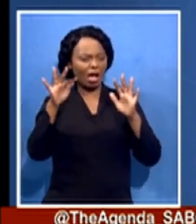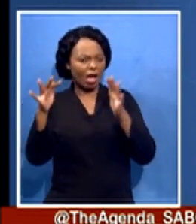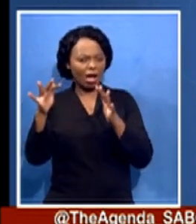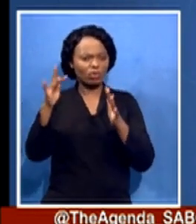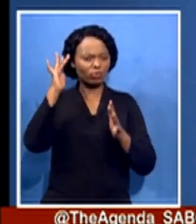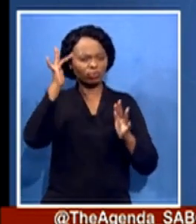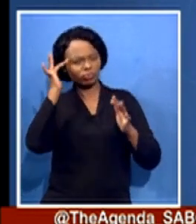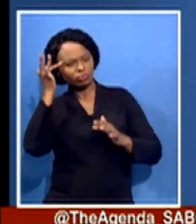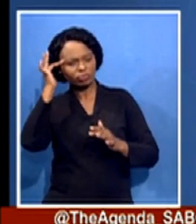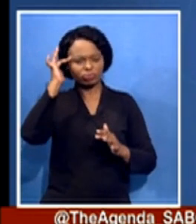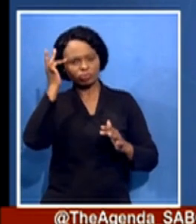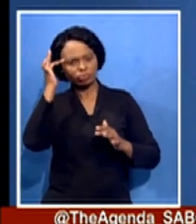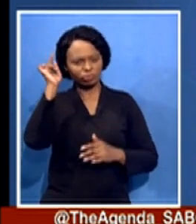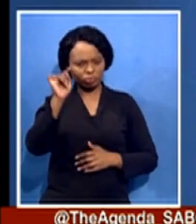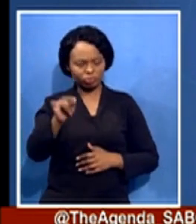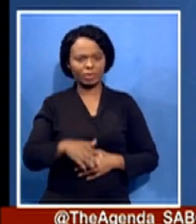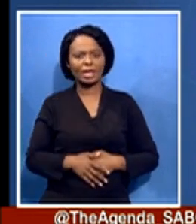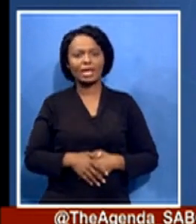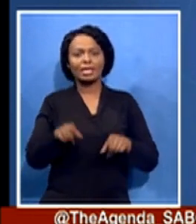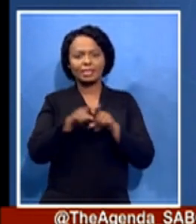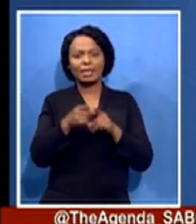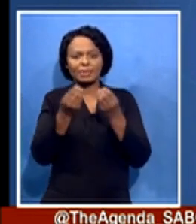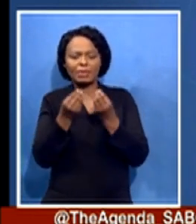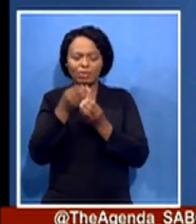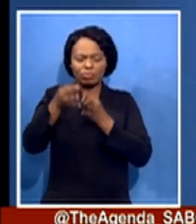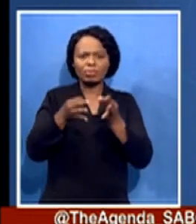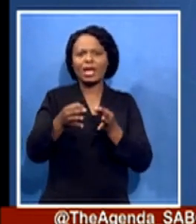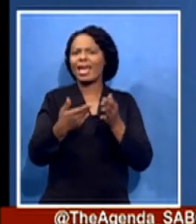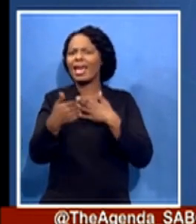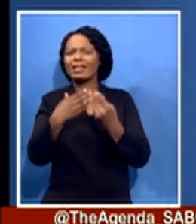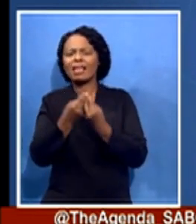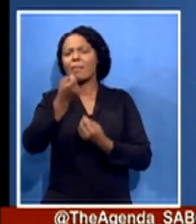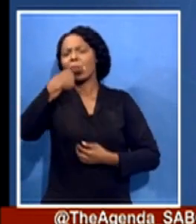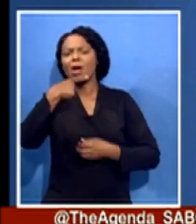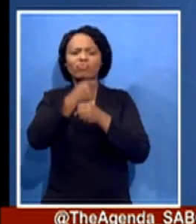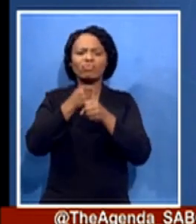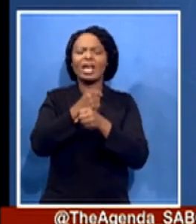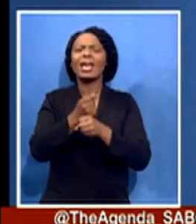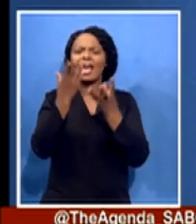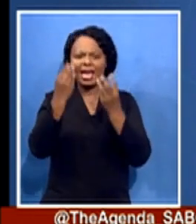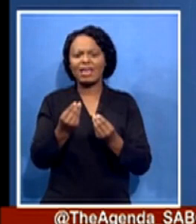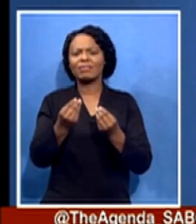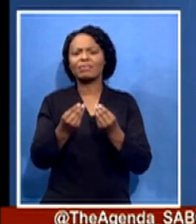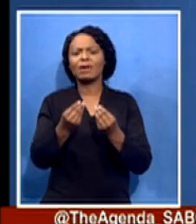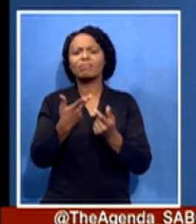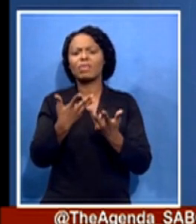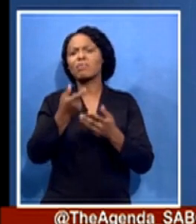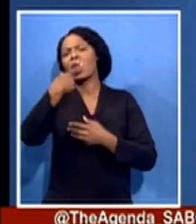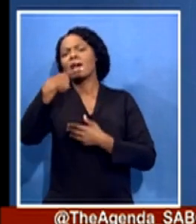therapeutically will have some side effects. And often they're very rare, very unusual. Some might be more